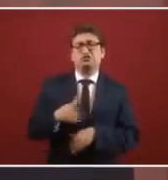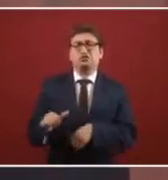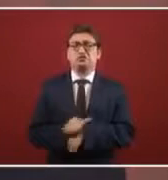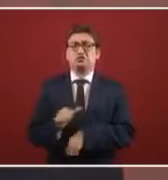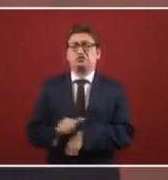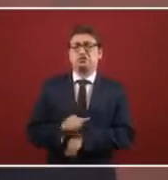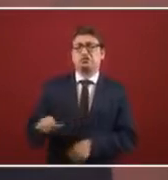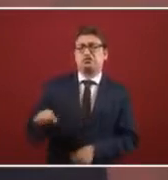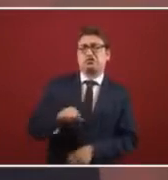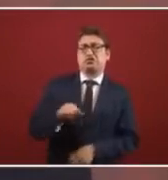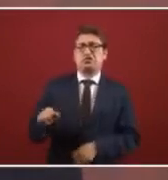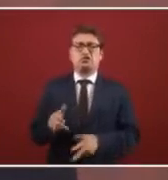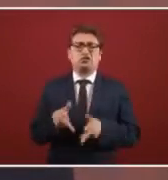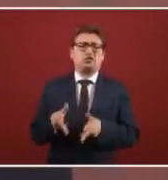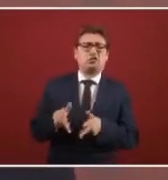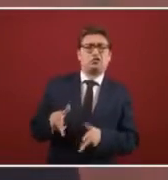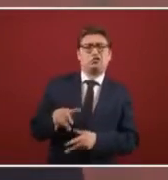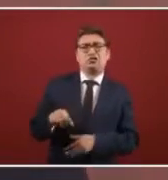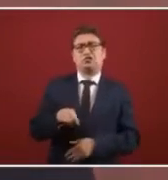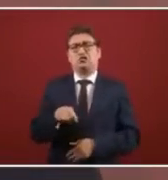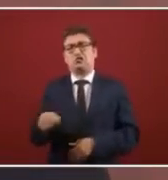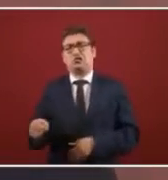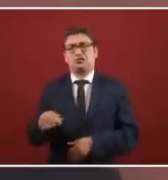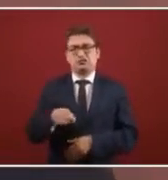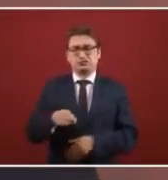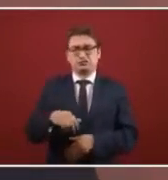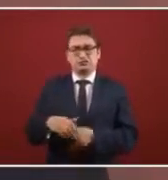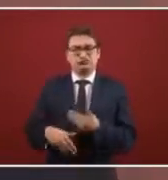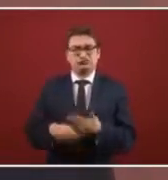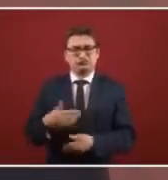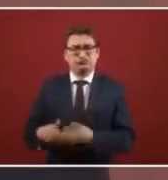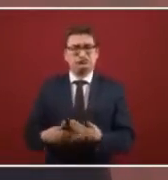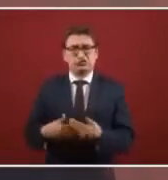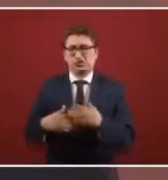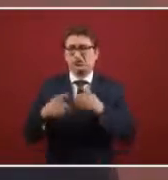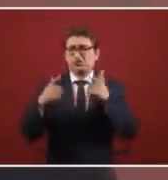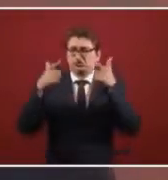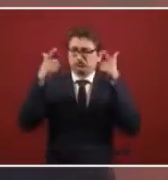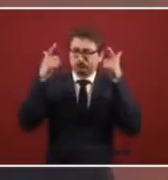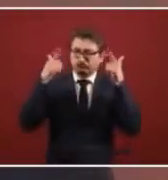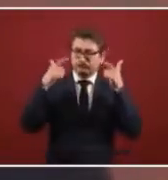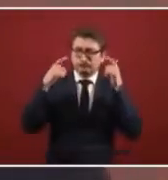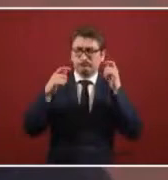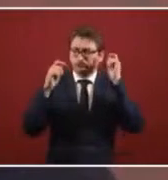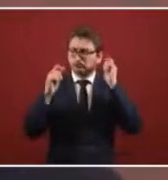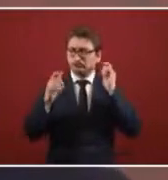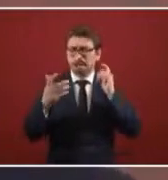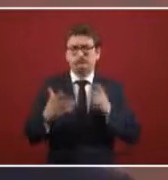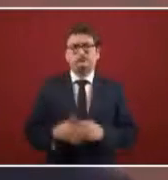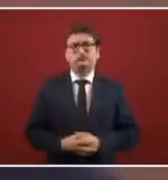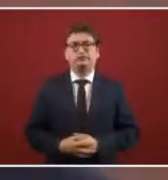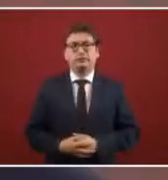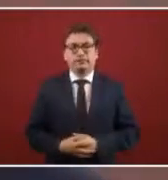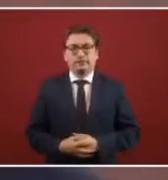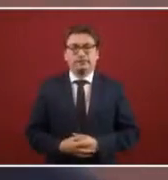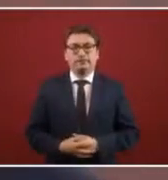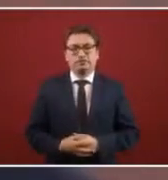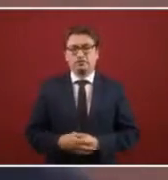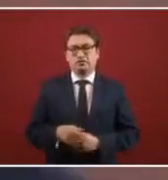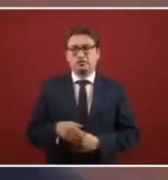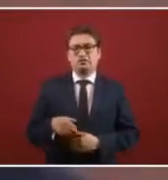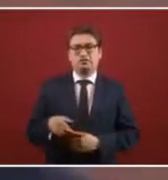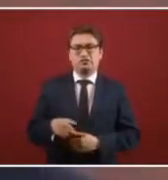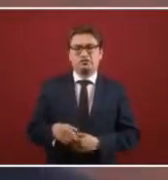have maybe a truck y for a time el sombrero tejano, and this no sé Texan cuántas hat